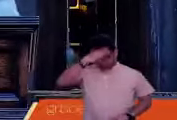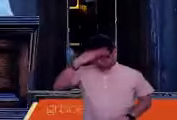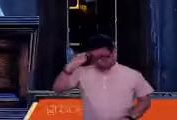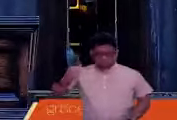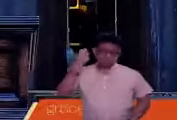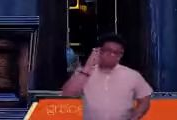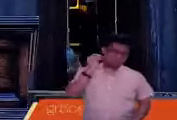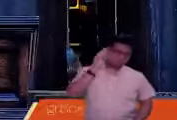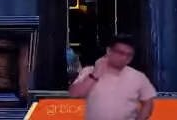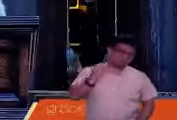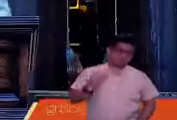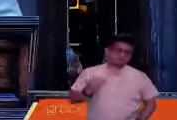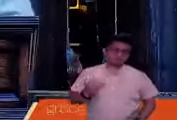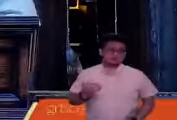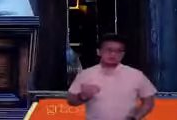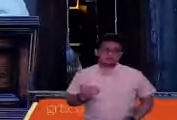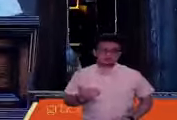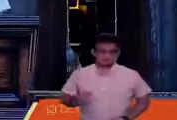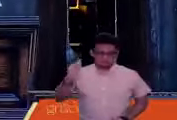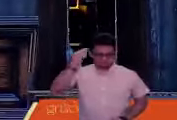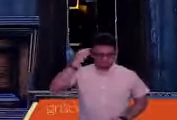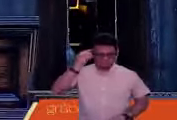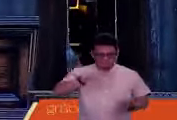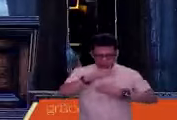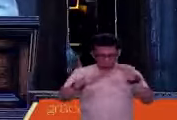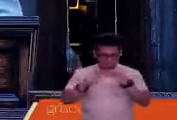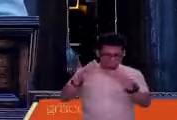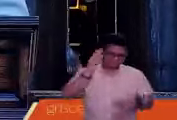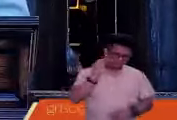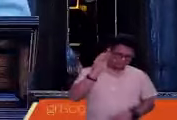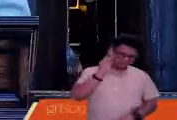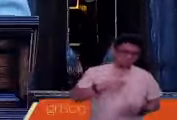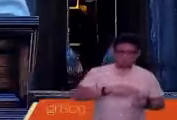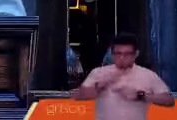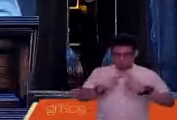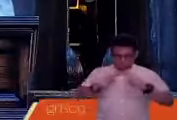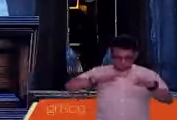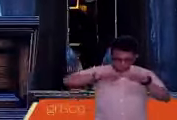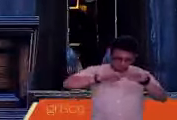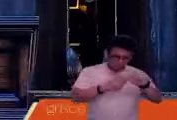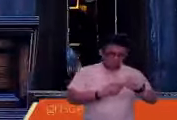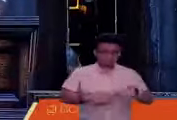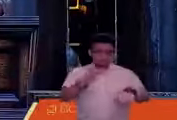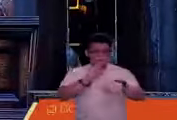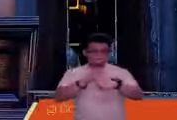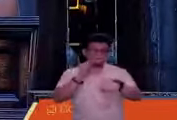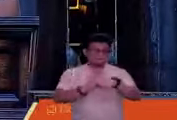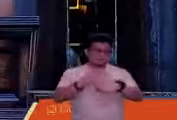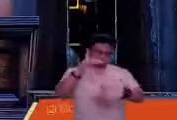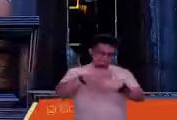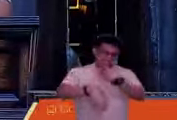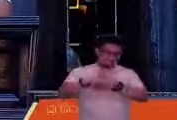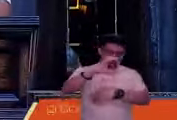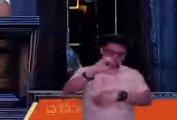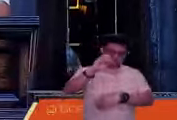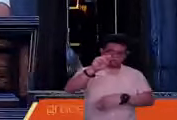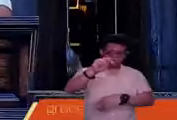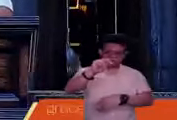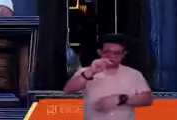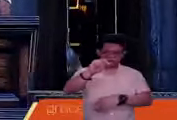I experienced, they experienced also. Mga kaigsoonan, when I started my ministry as